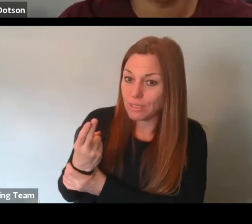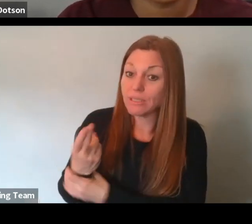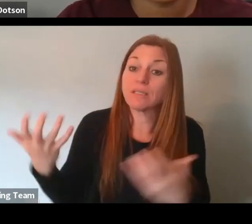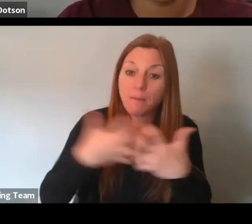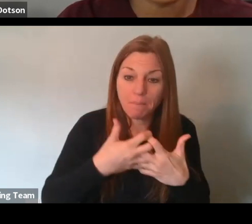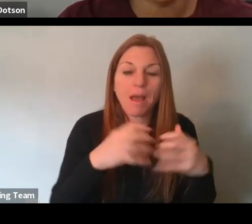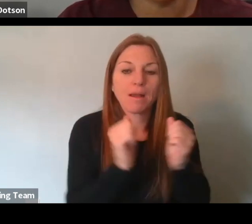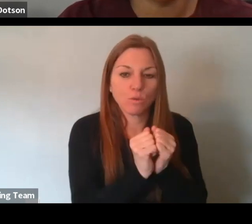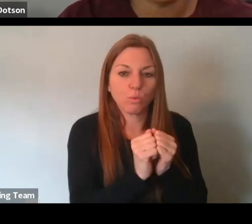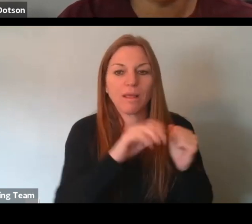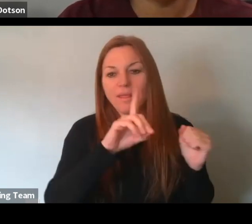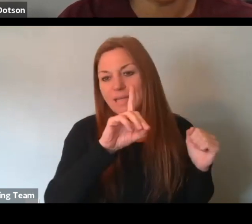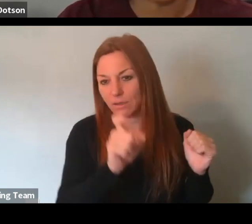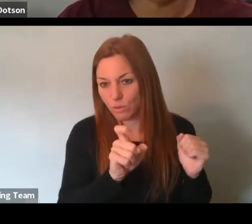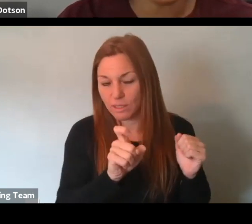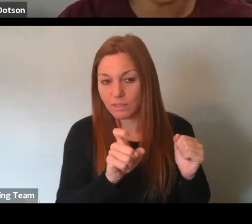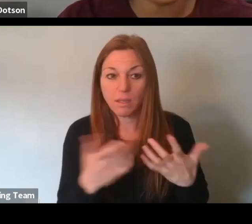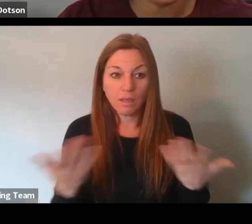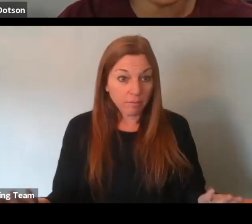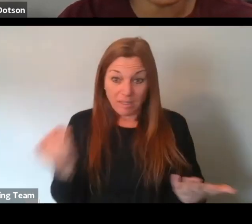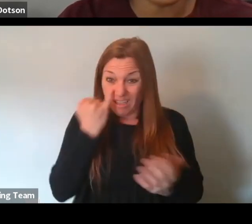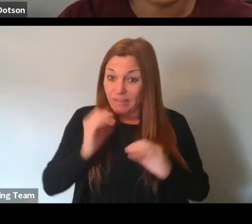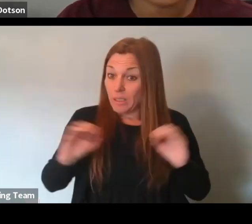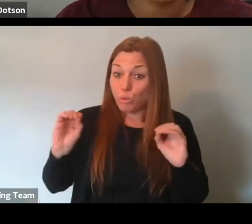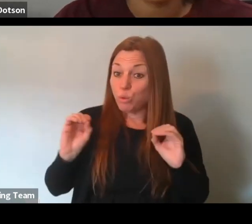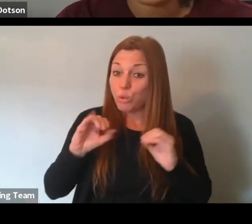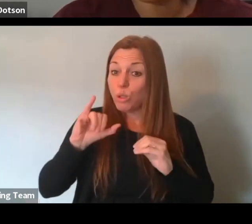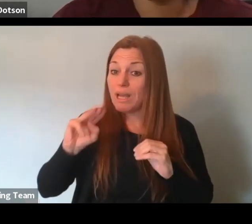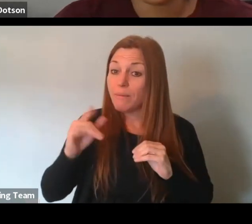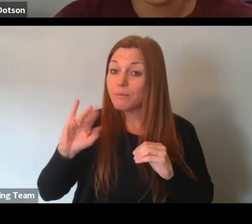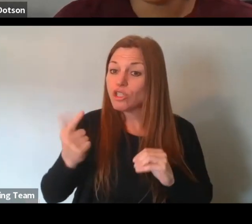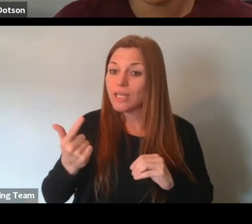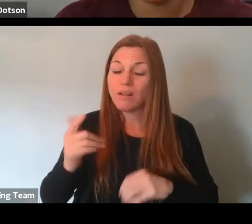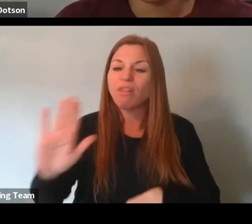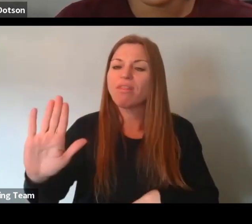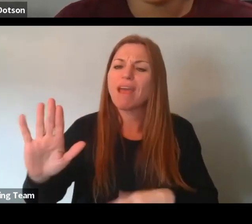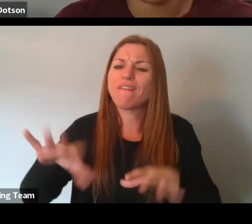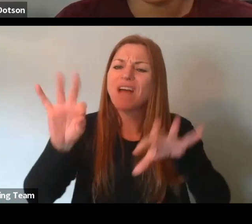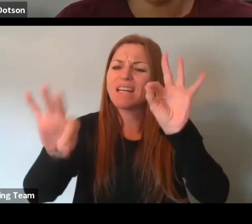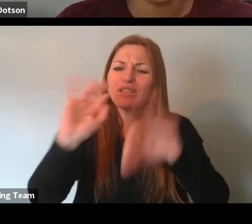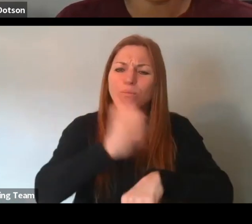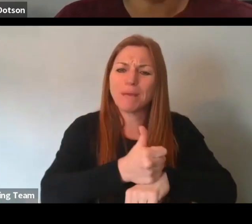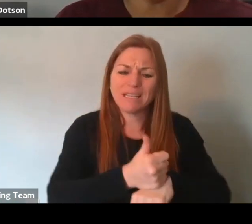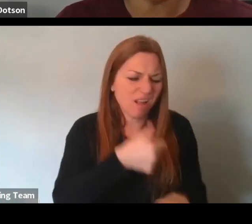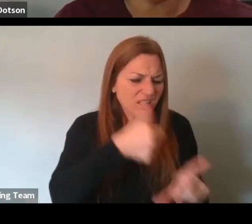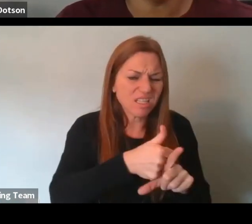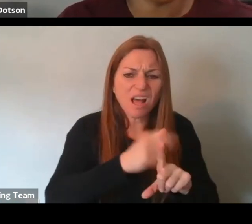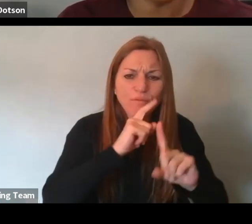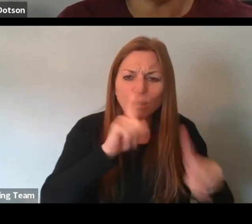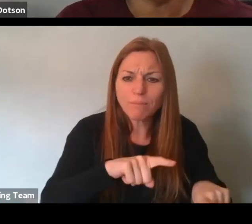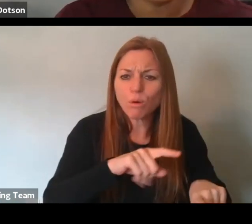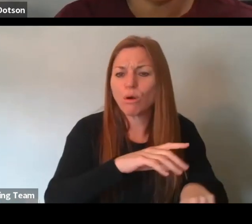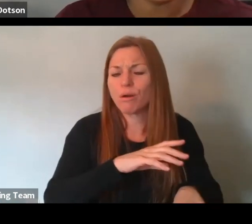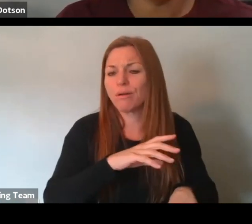on self-report or medical records indicating multiple vascular conditions. That's fine if you don't